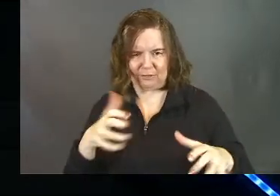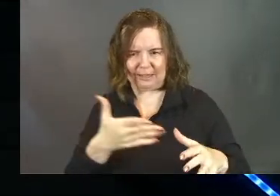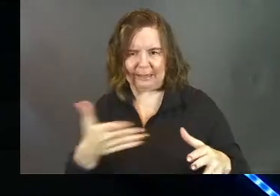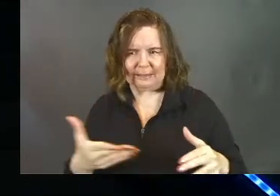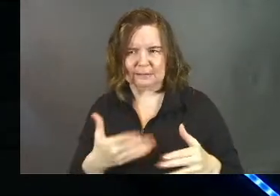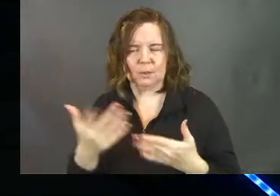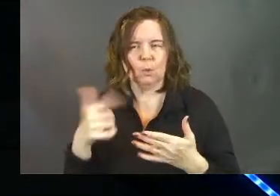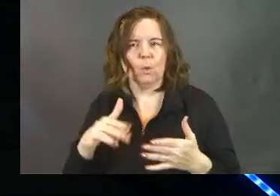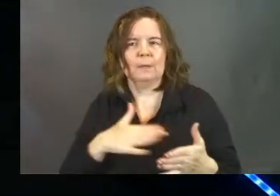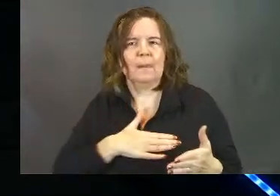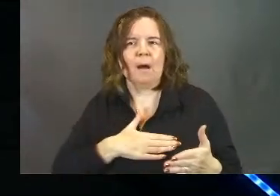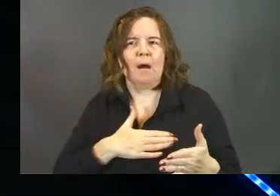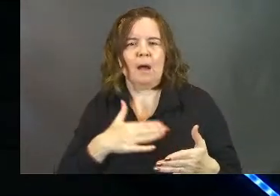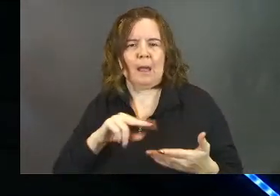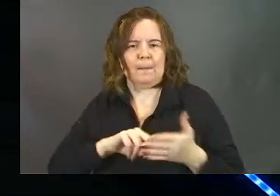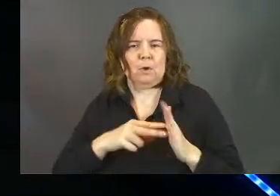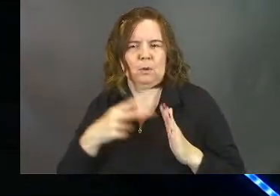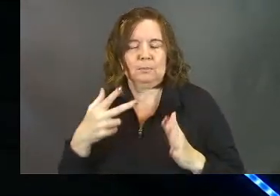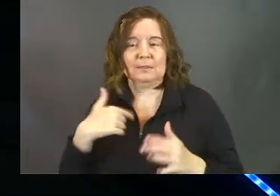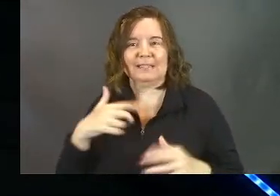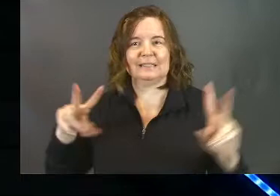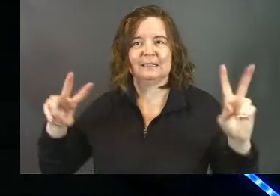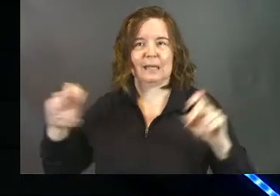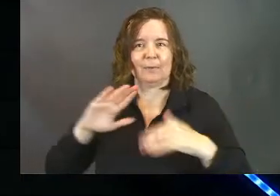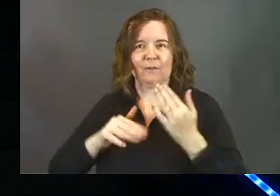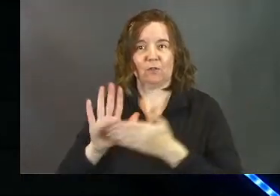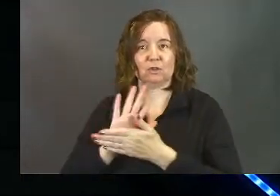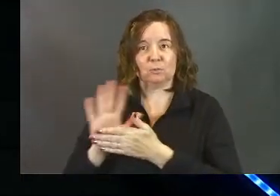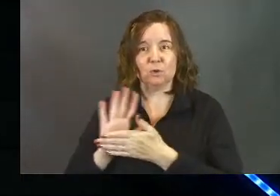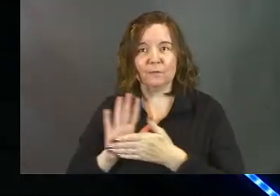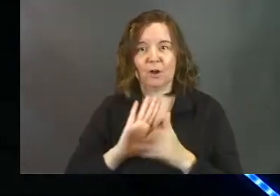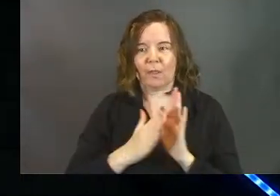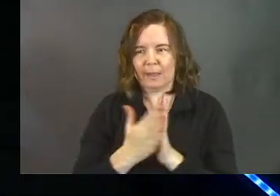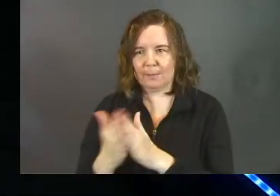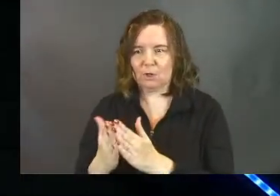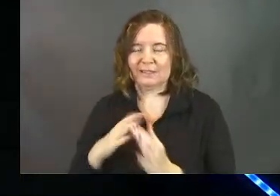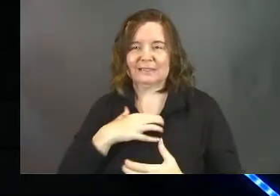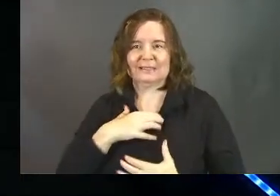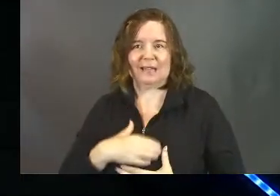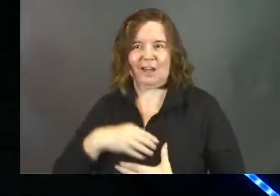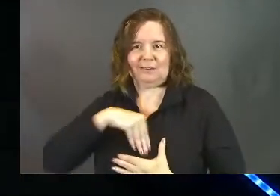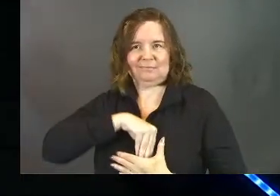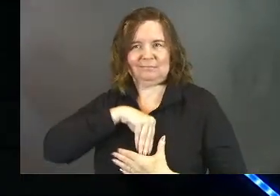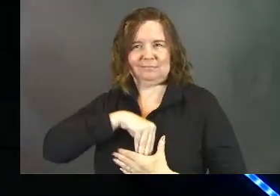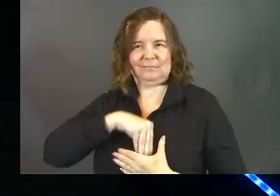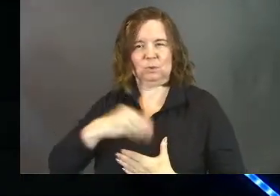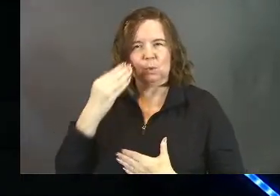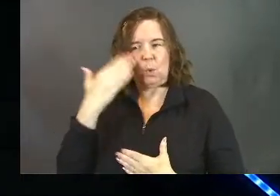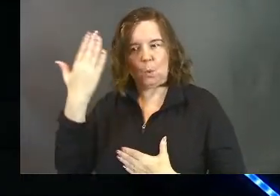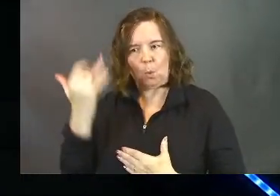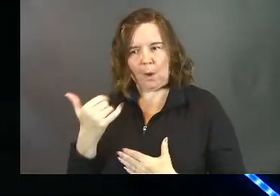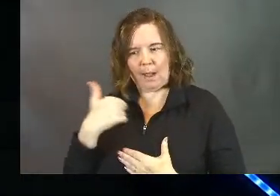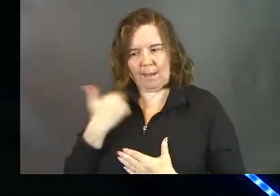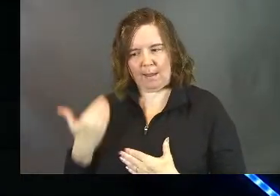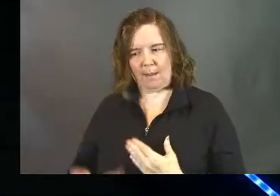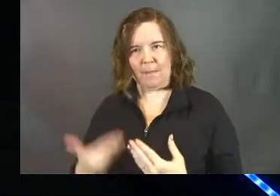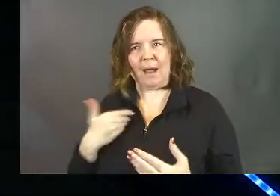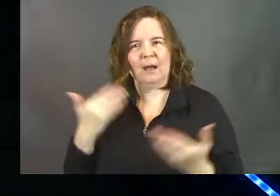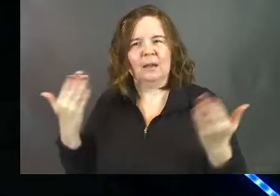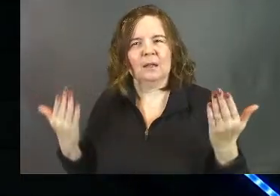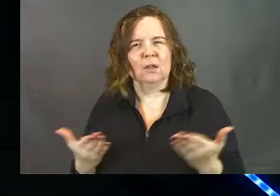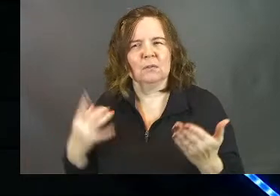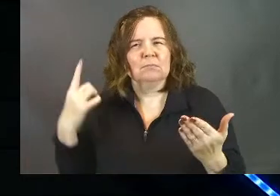you know? What's my purpose? It's the topic of all these movies and all these books. It's the desire in each of us to know, why am I